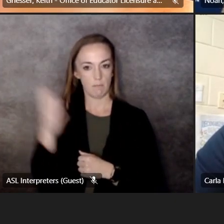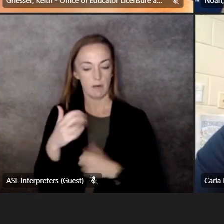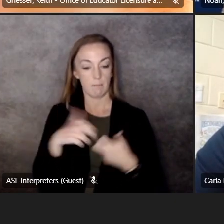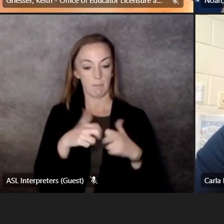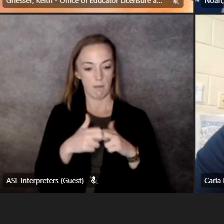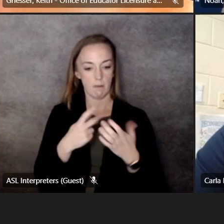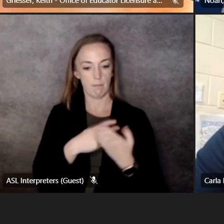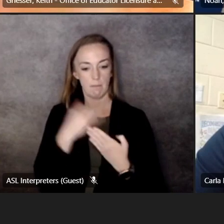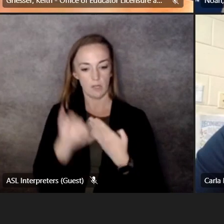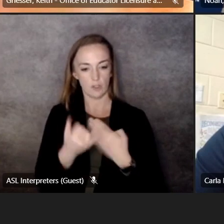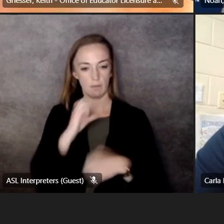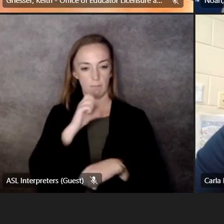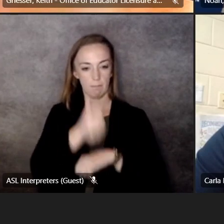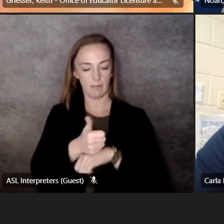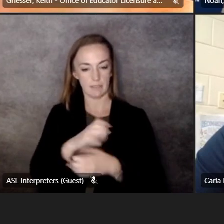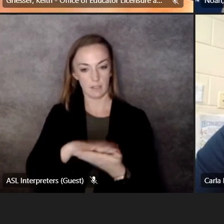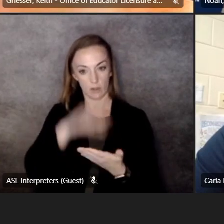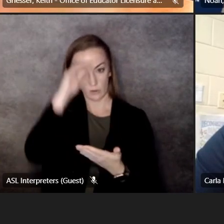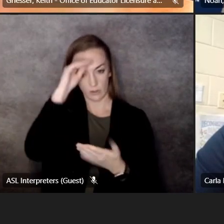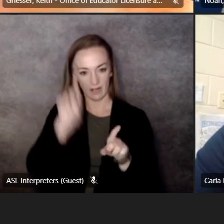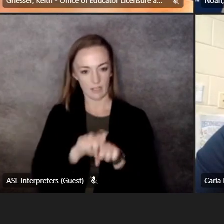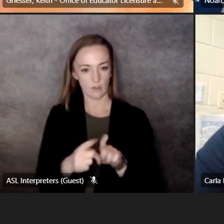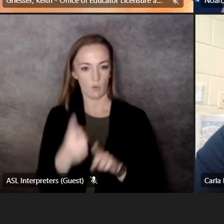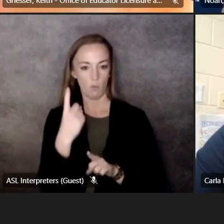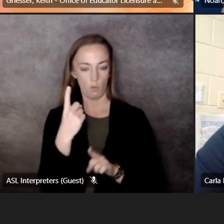learning as a method of deeper learning